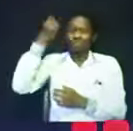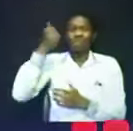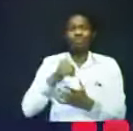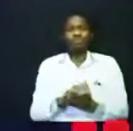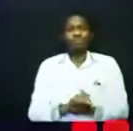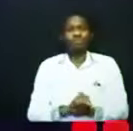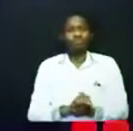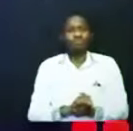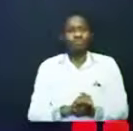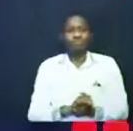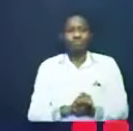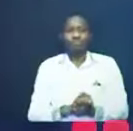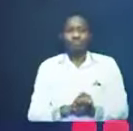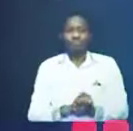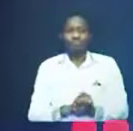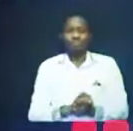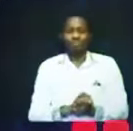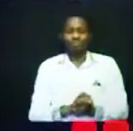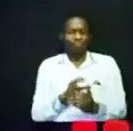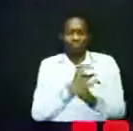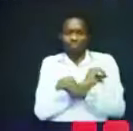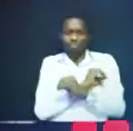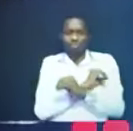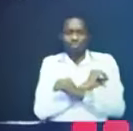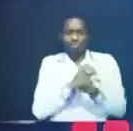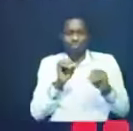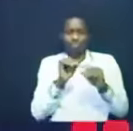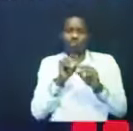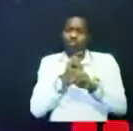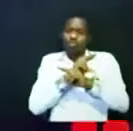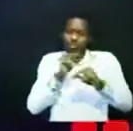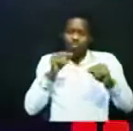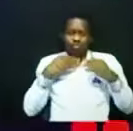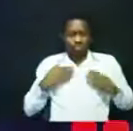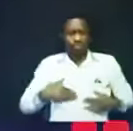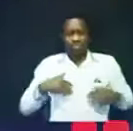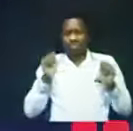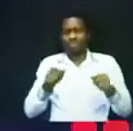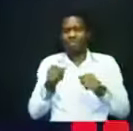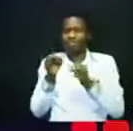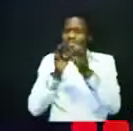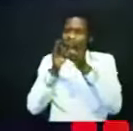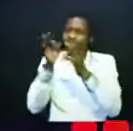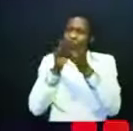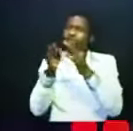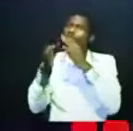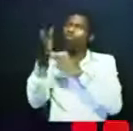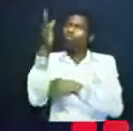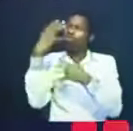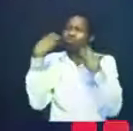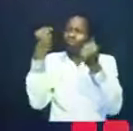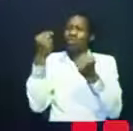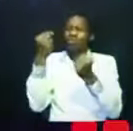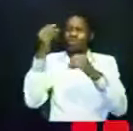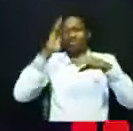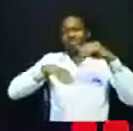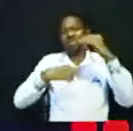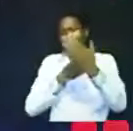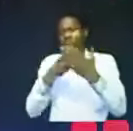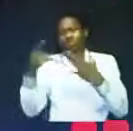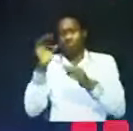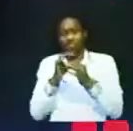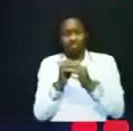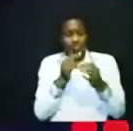no one is able to interpret God except the Spirit of God. So the Holy Spirit